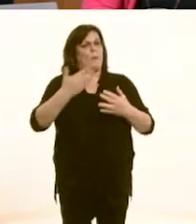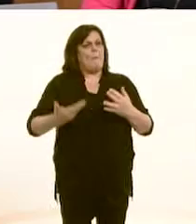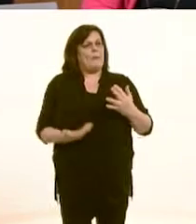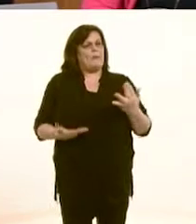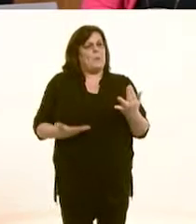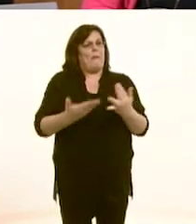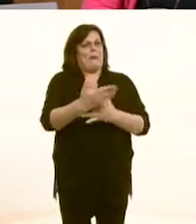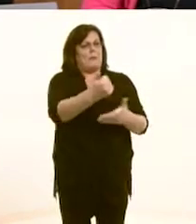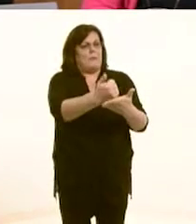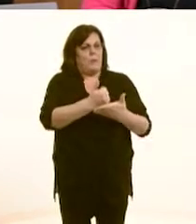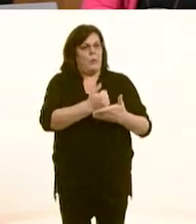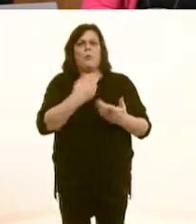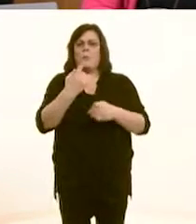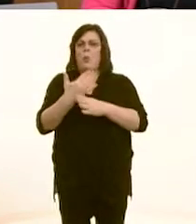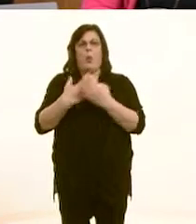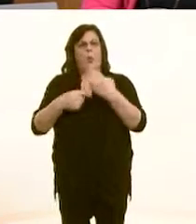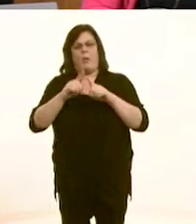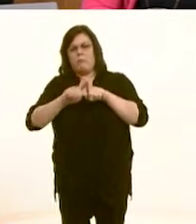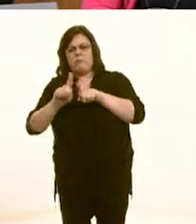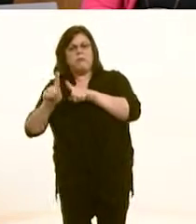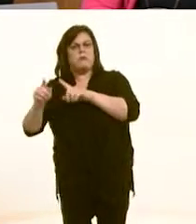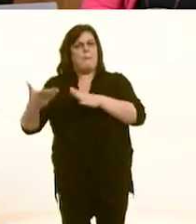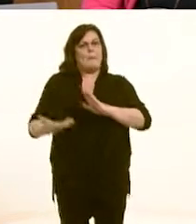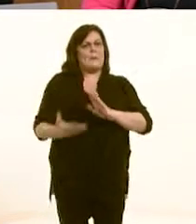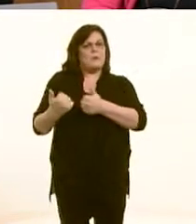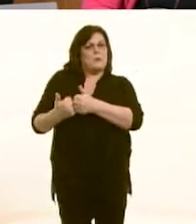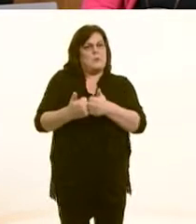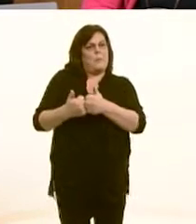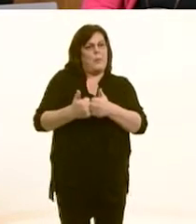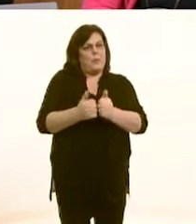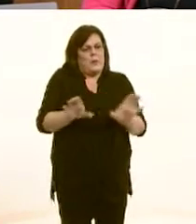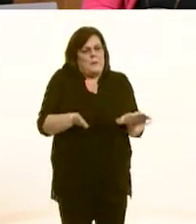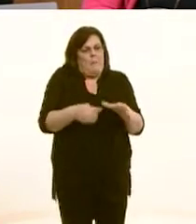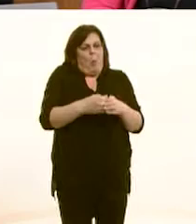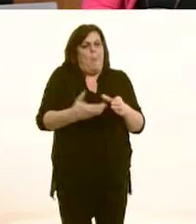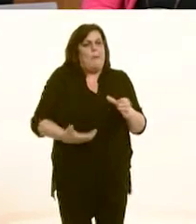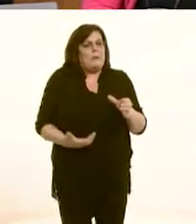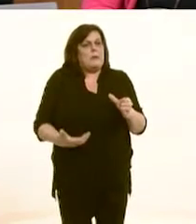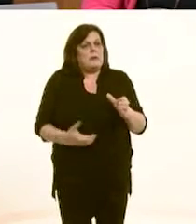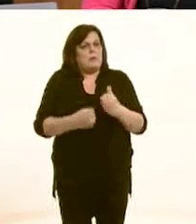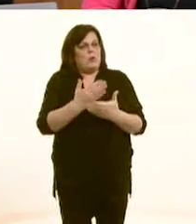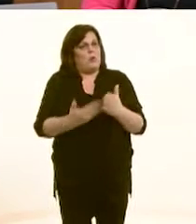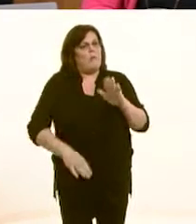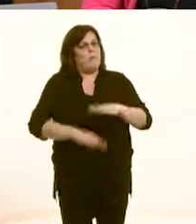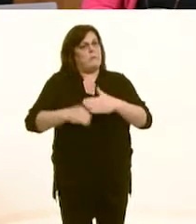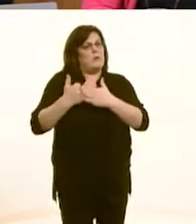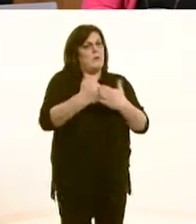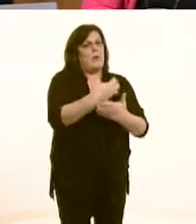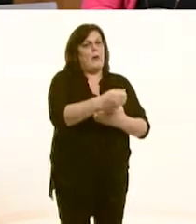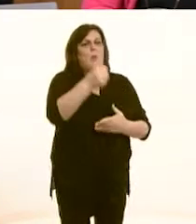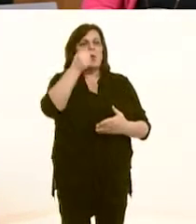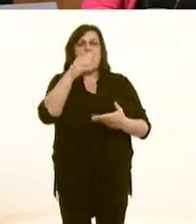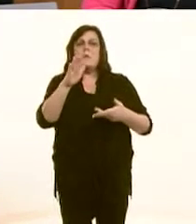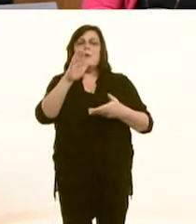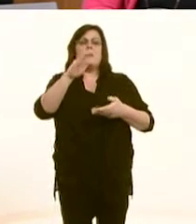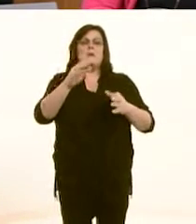have worked very closely with organisations supporting small businesses to make sure that they are supported. We know, for example, that the Small Business Rate Relief Scheme